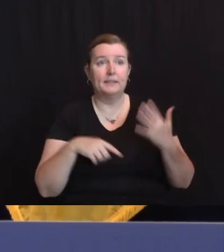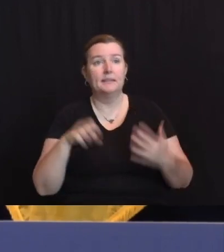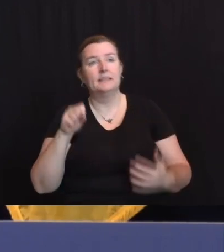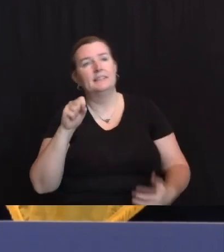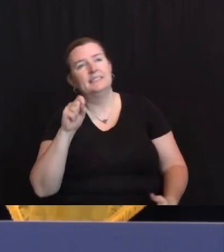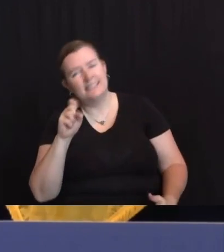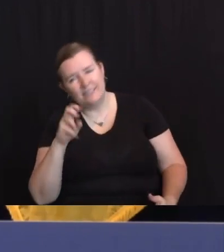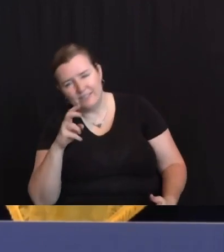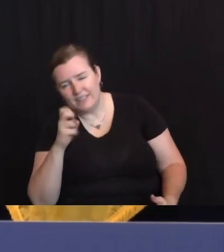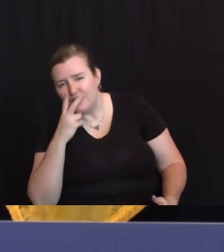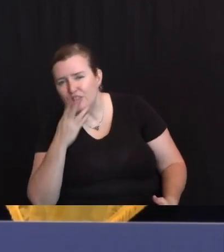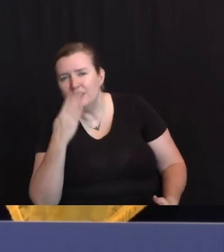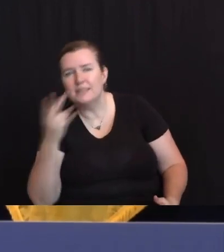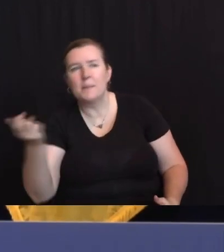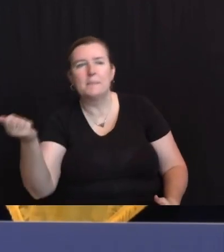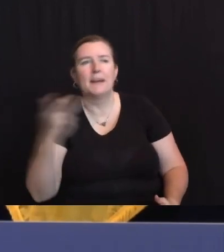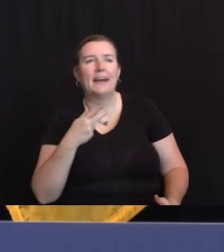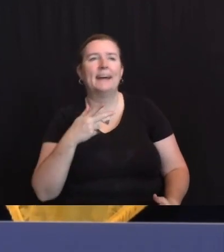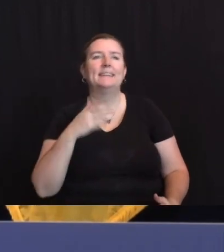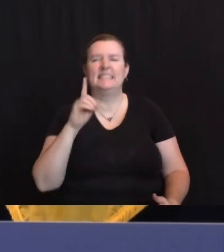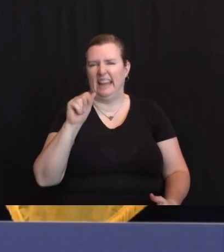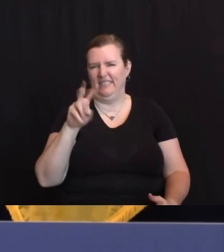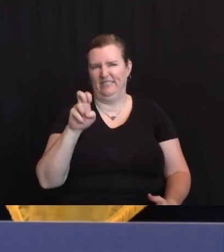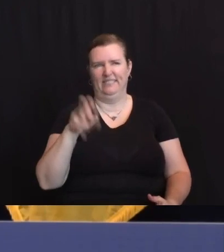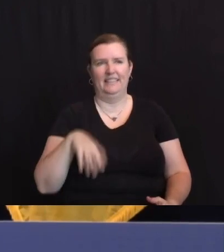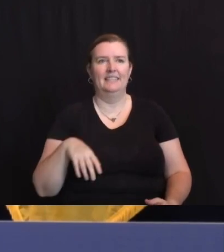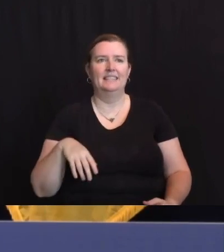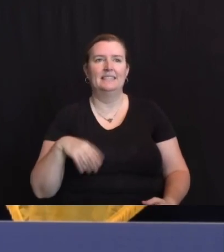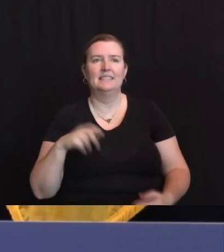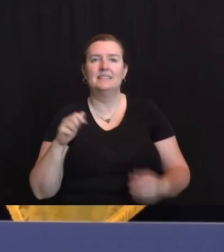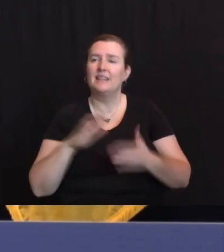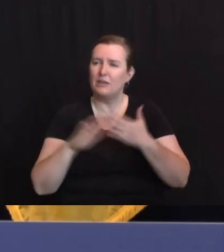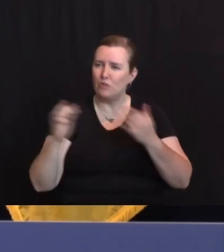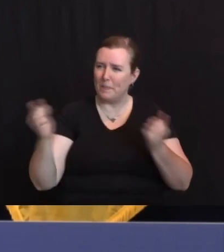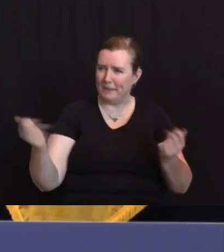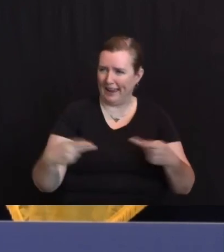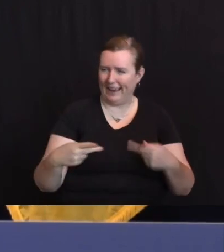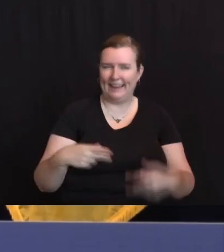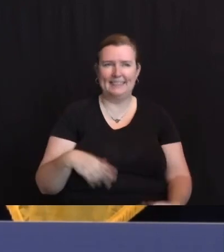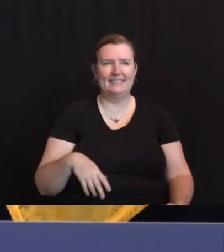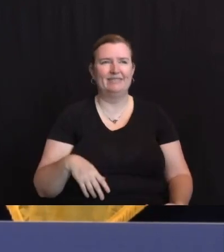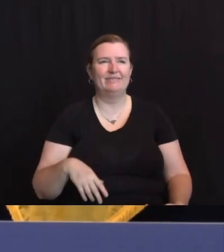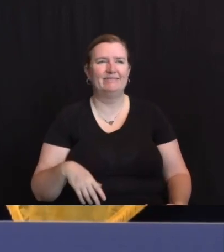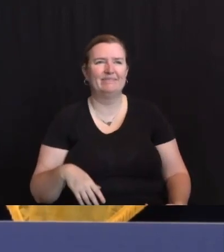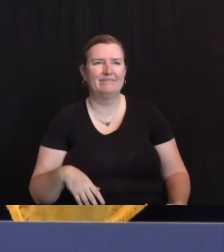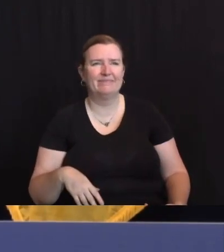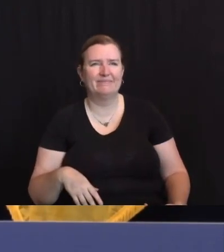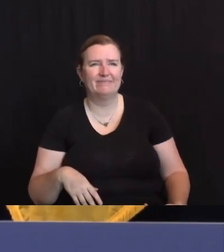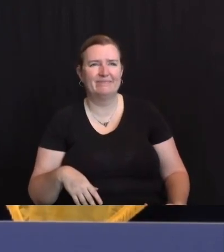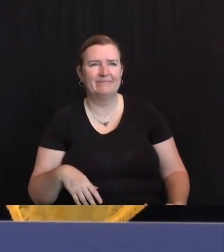afternoon. Thank you, Governor. Nice to be back. Let's see here.